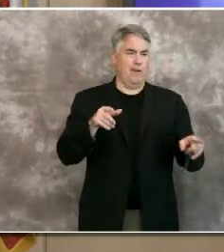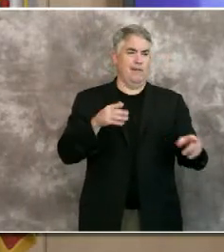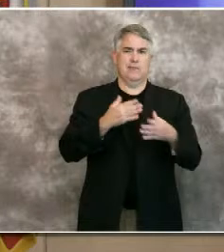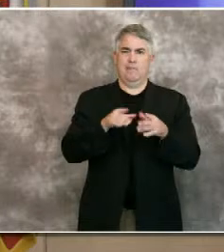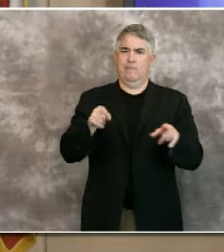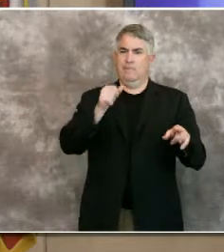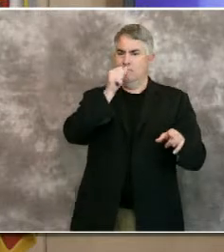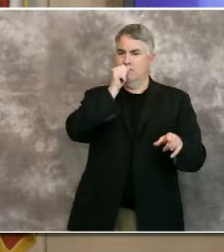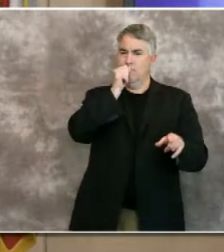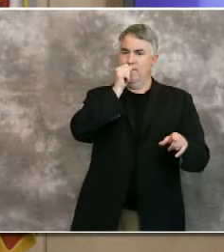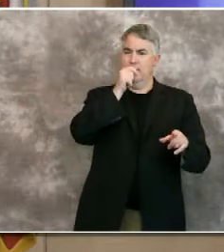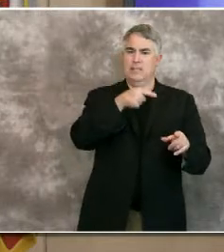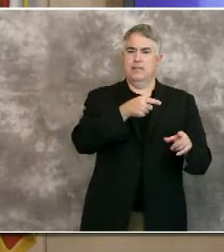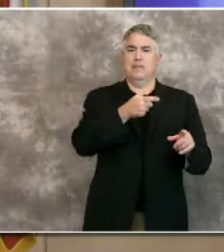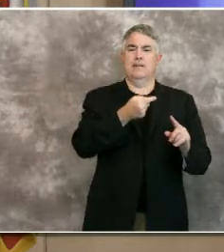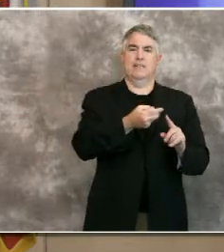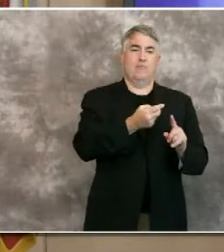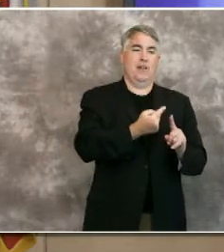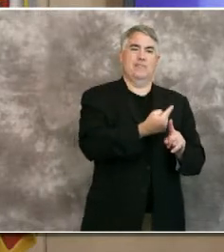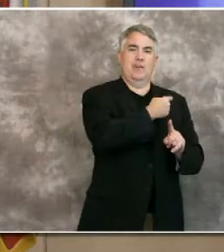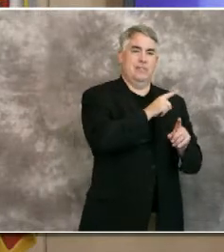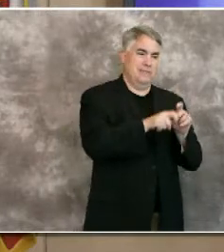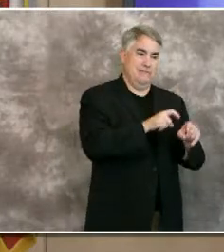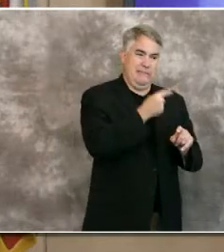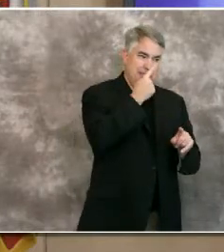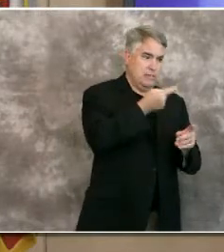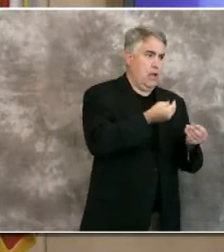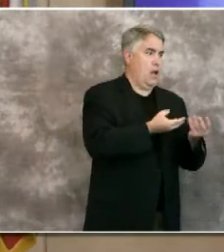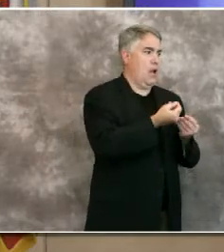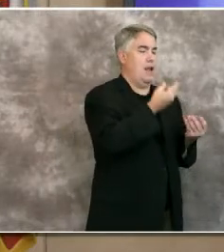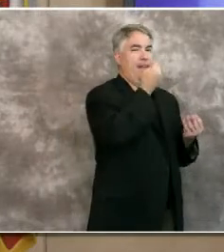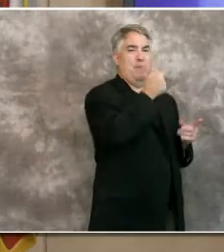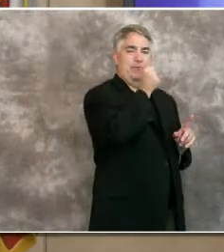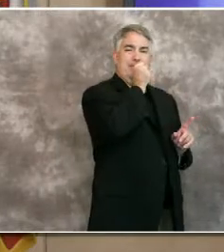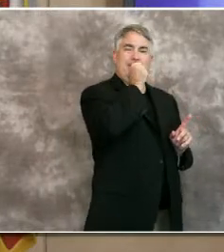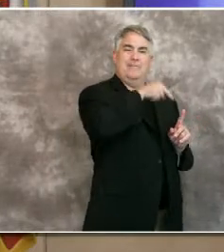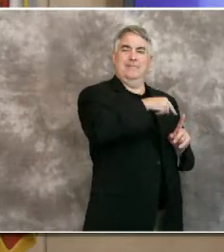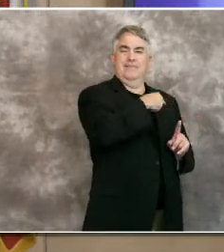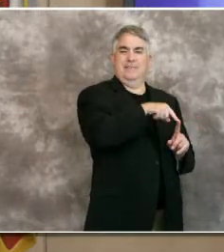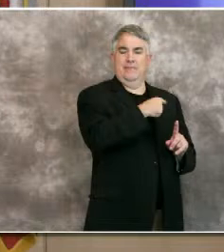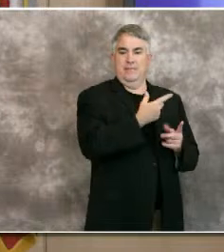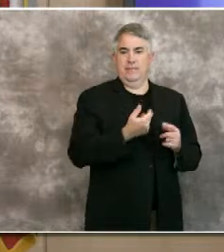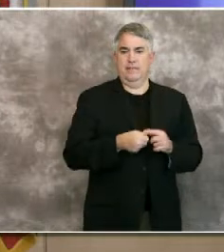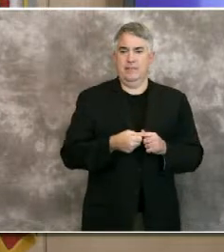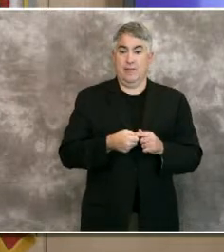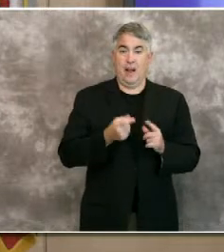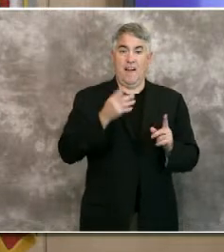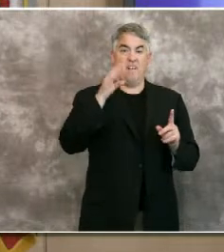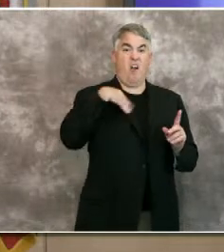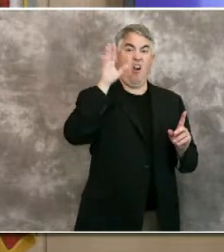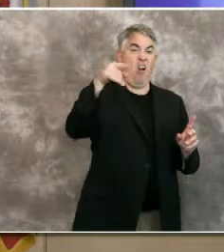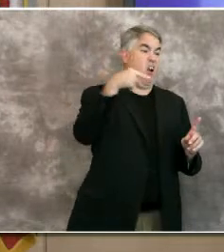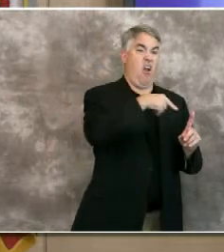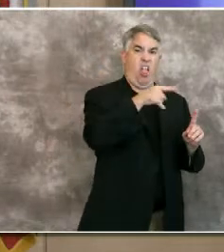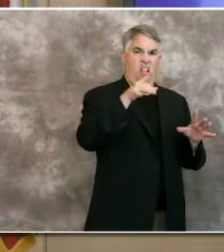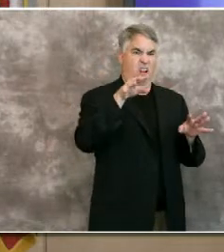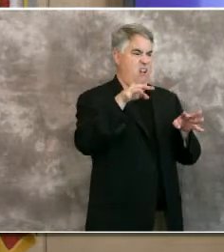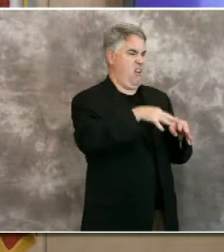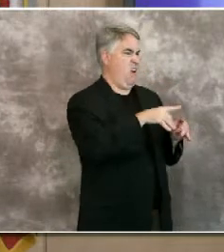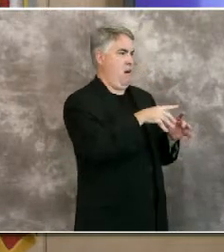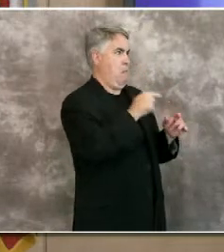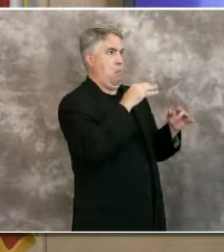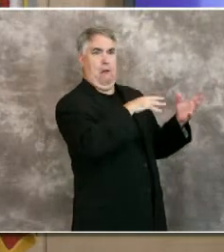tracing investigations, and would ultimately be more negative to our ability to slow the spread of coronavirus than it would be positive. And I